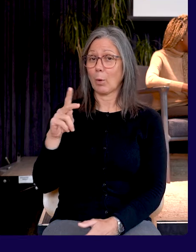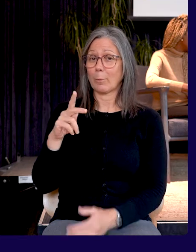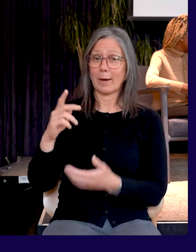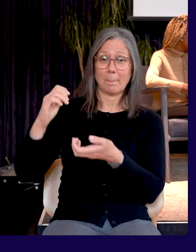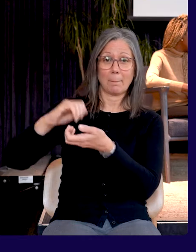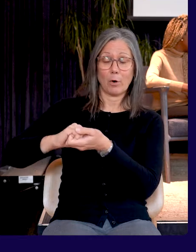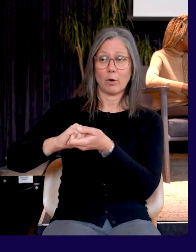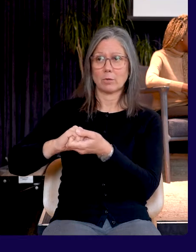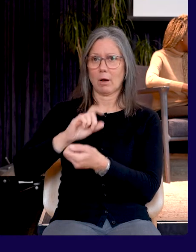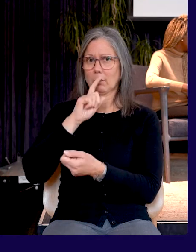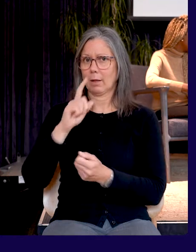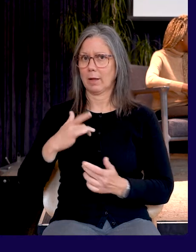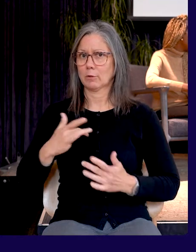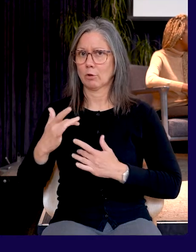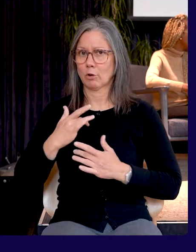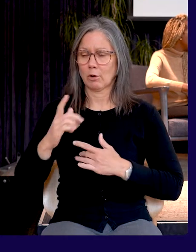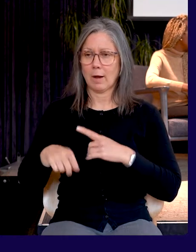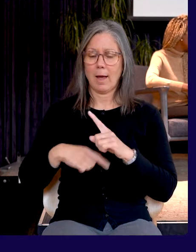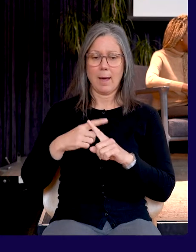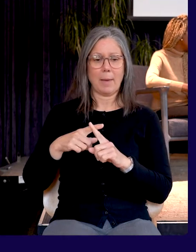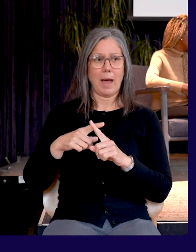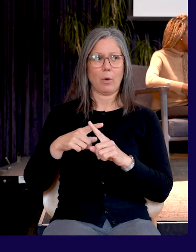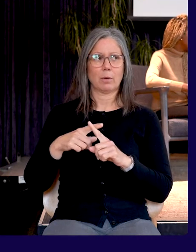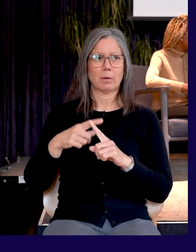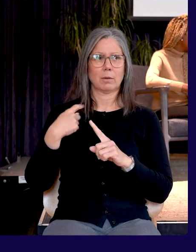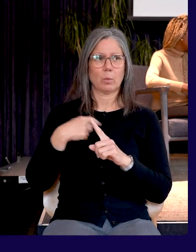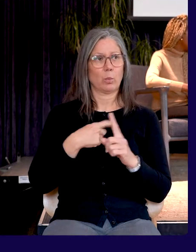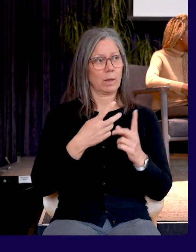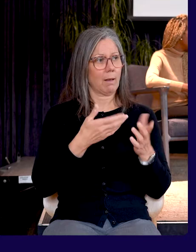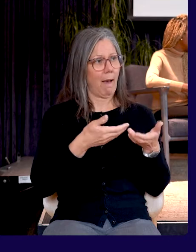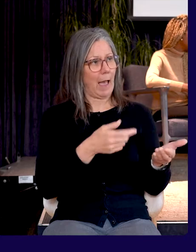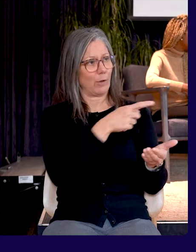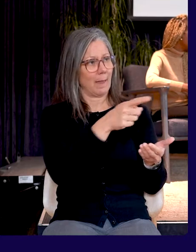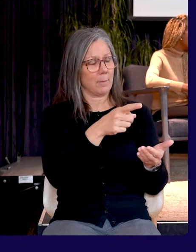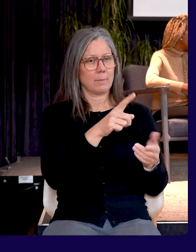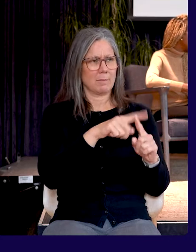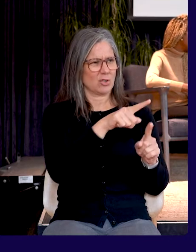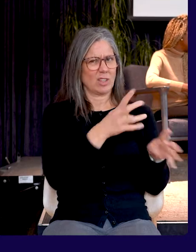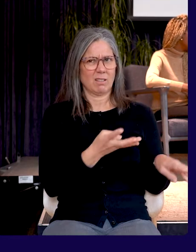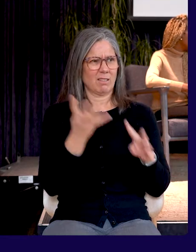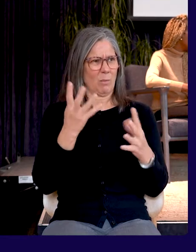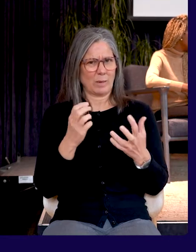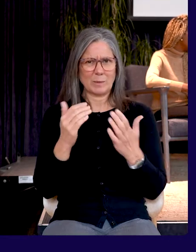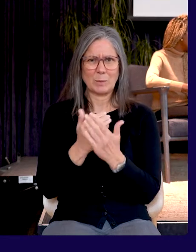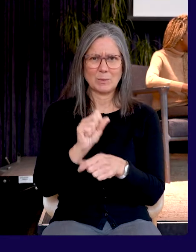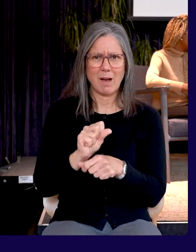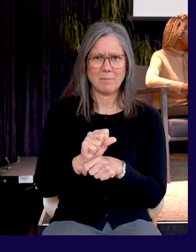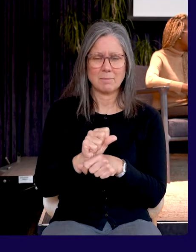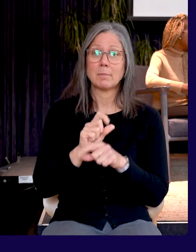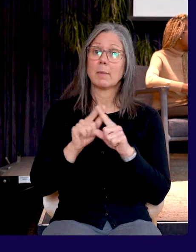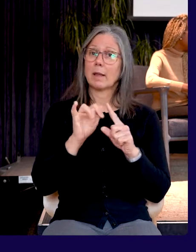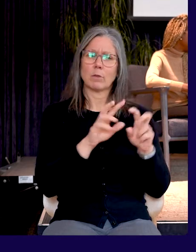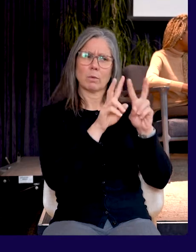very, concerned about the fact that we onboarded them and then she uploaded that she wanted to find a new job. When you look